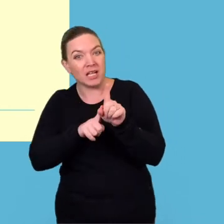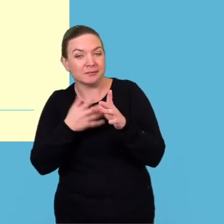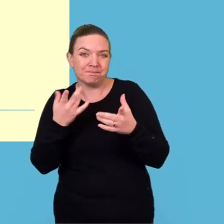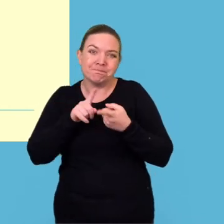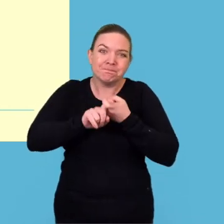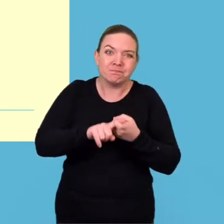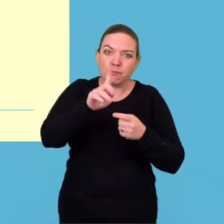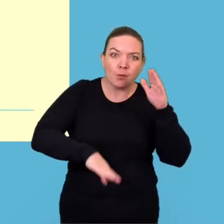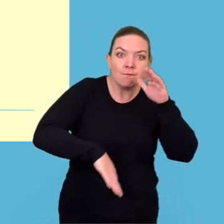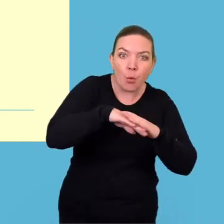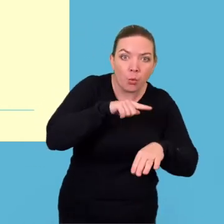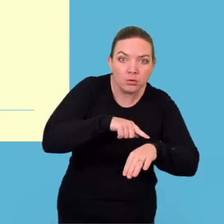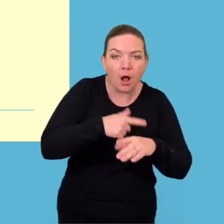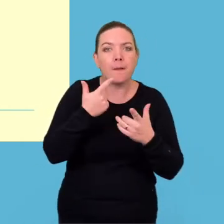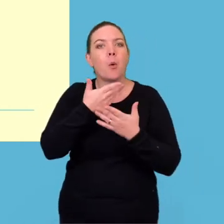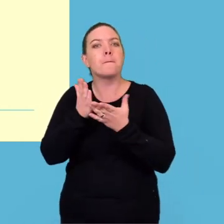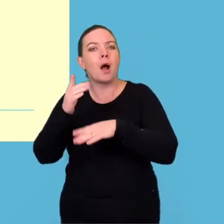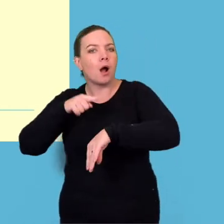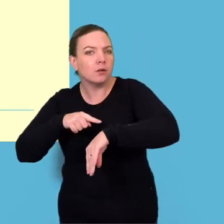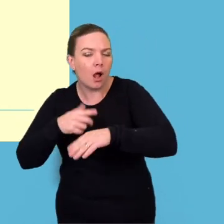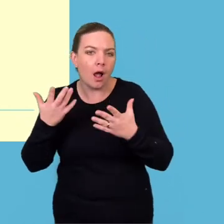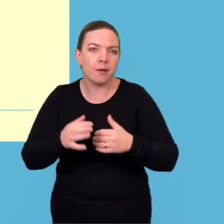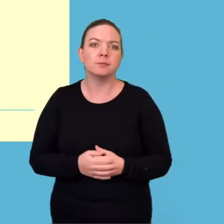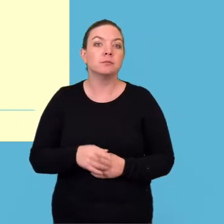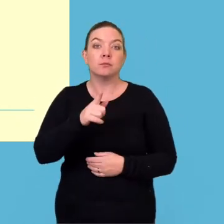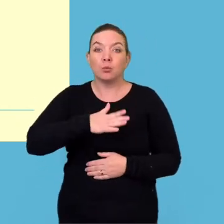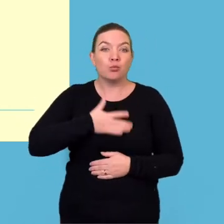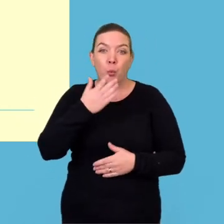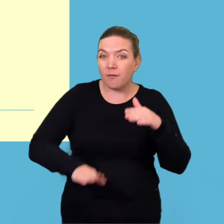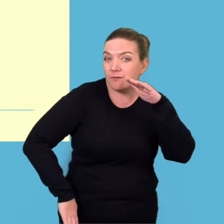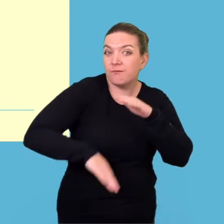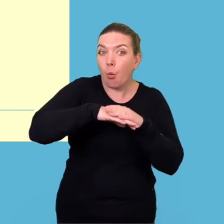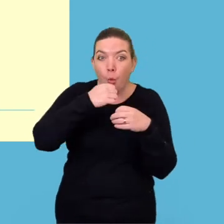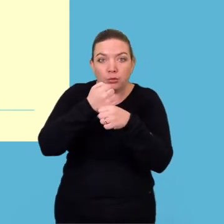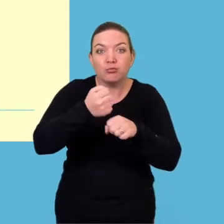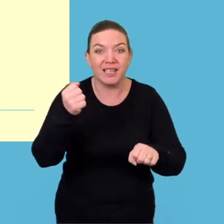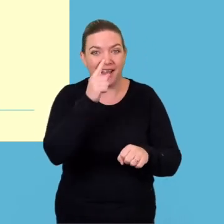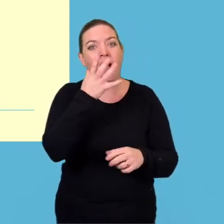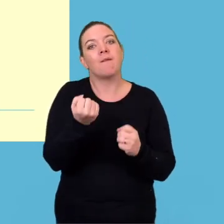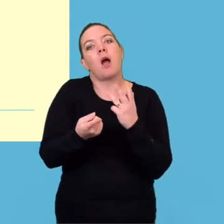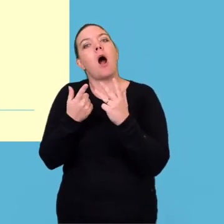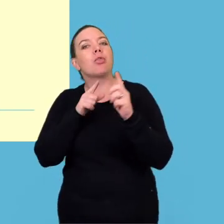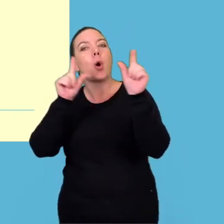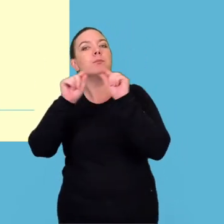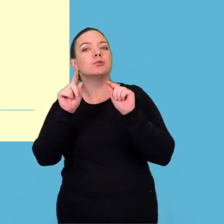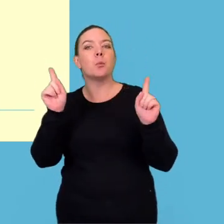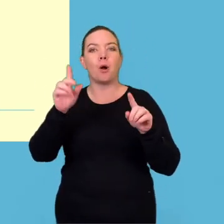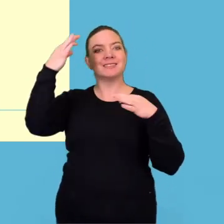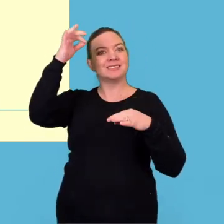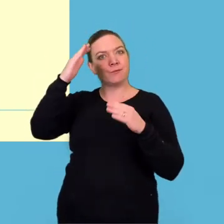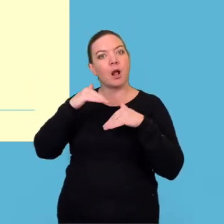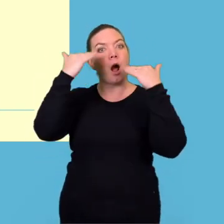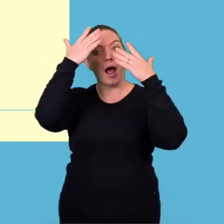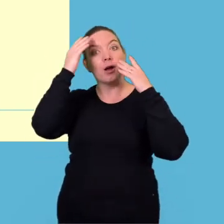or part-time. If you don't want to do a full degree, we also offer other options, including the Certificate in Higher Education,